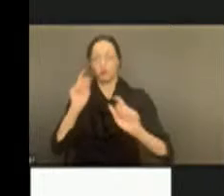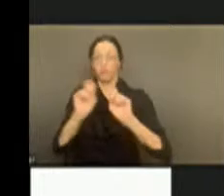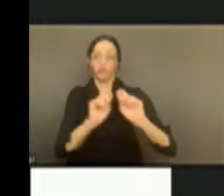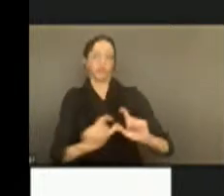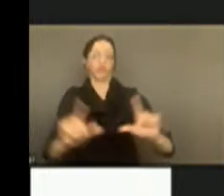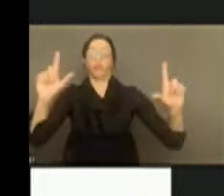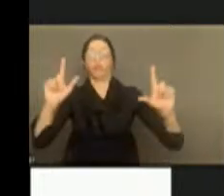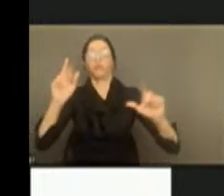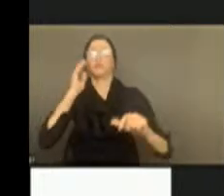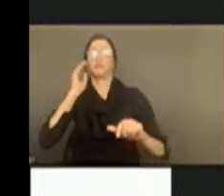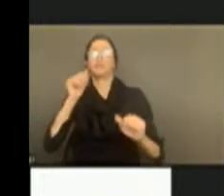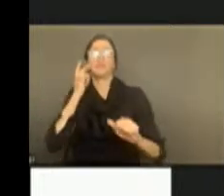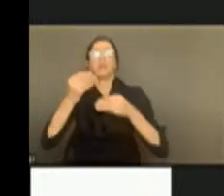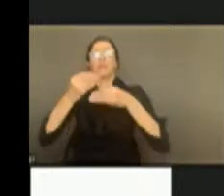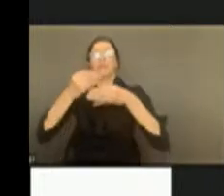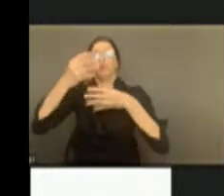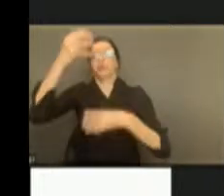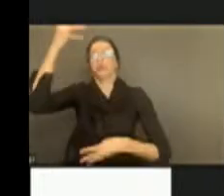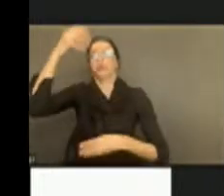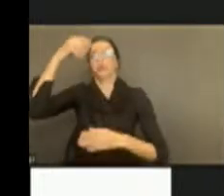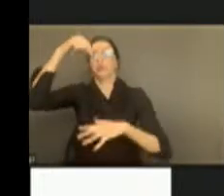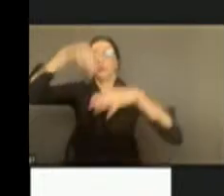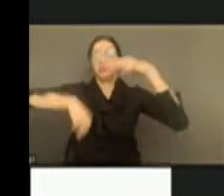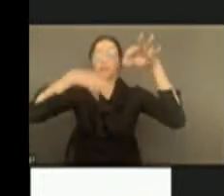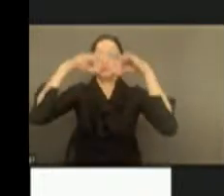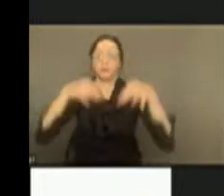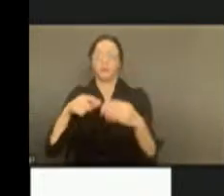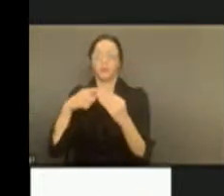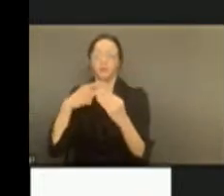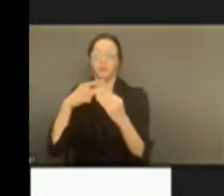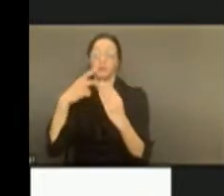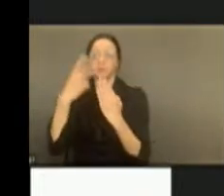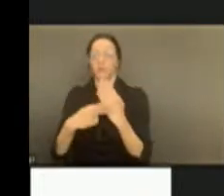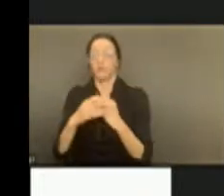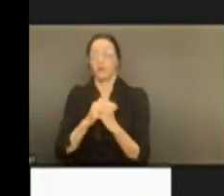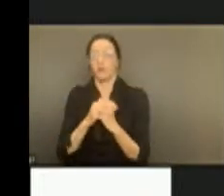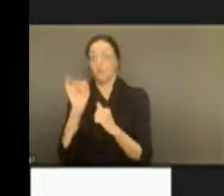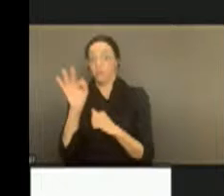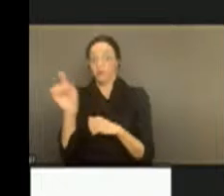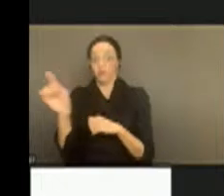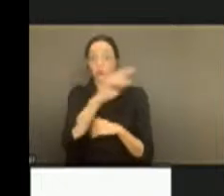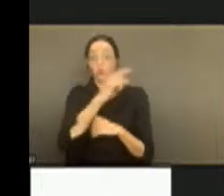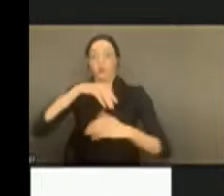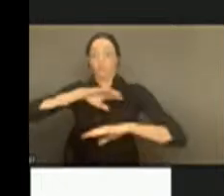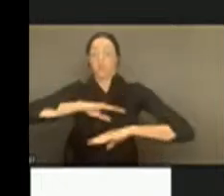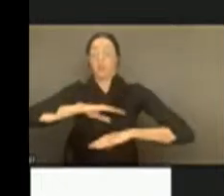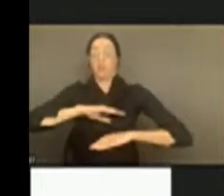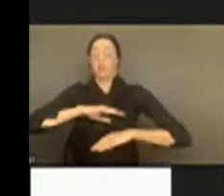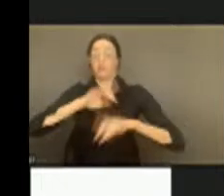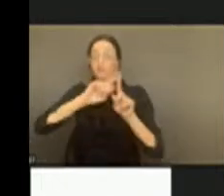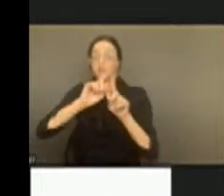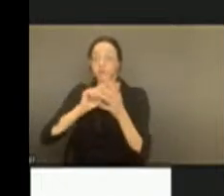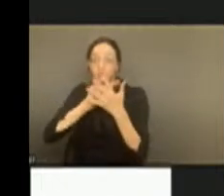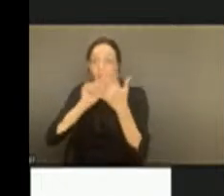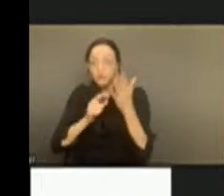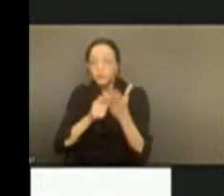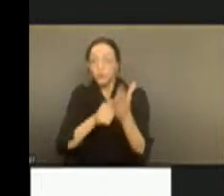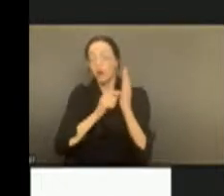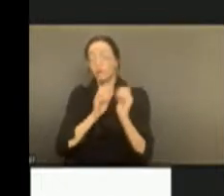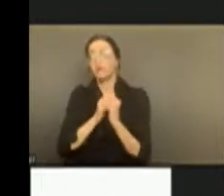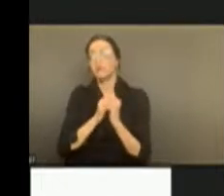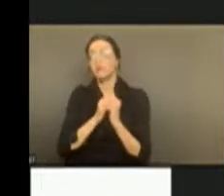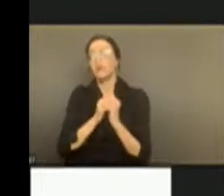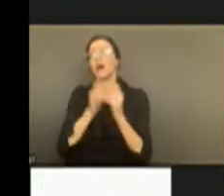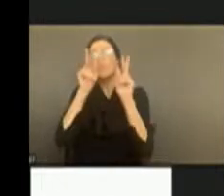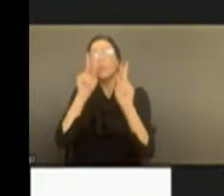If you meet the requirements, then someone will reach out to you and discuss the details, and you could be in the process. So I wanted to make sure